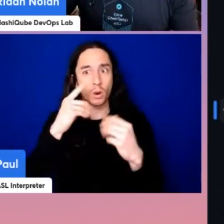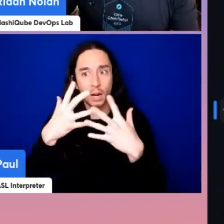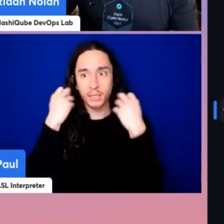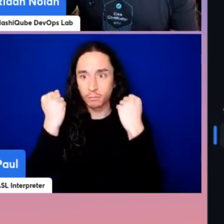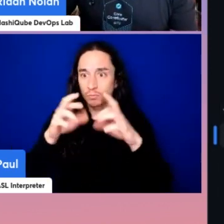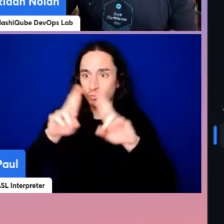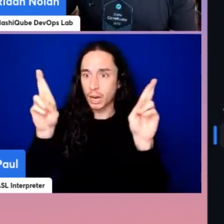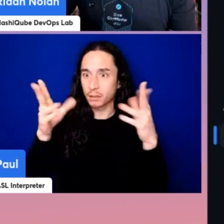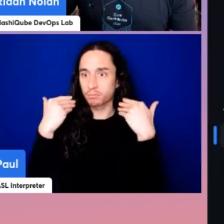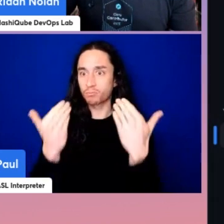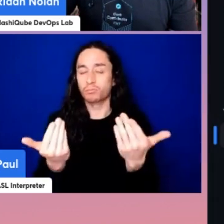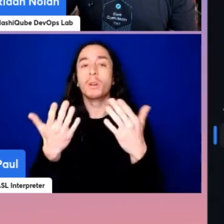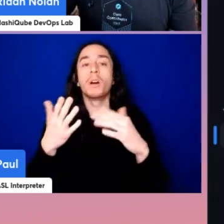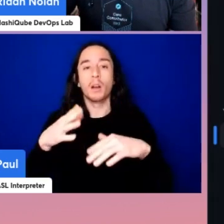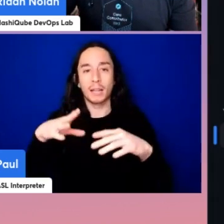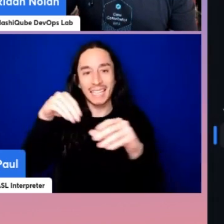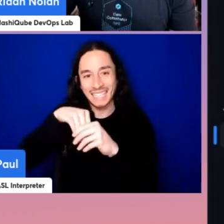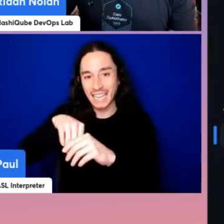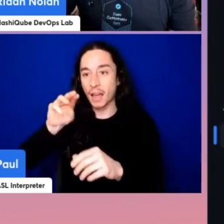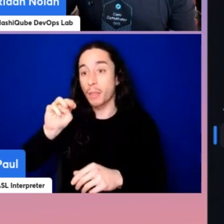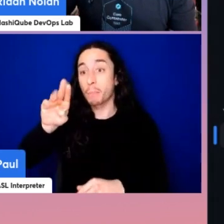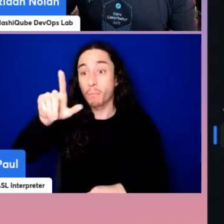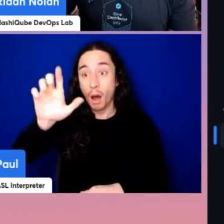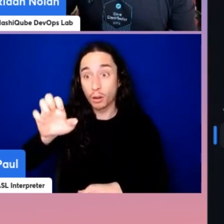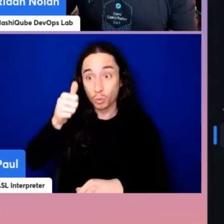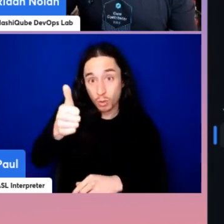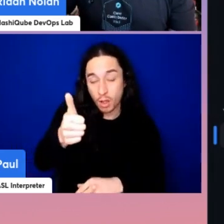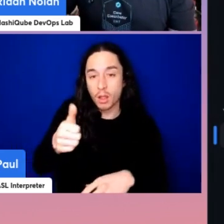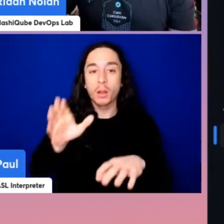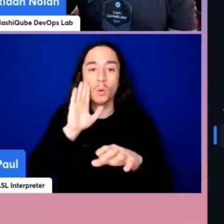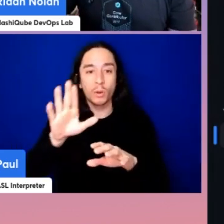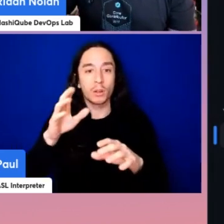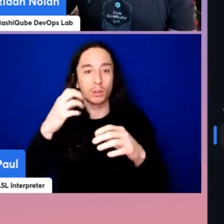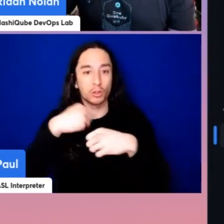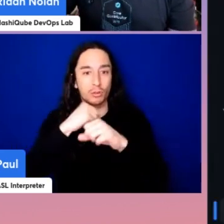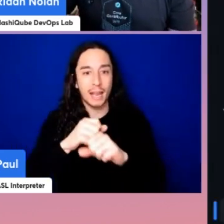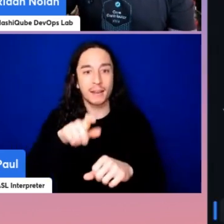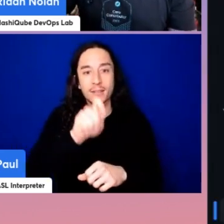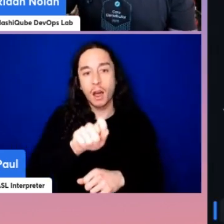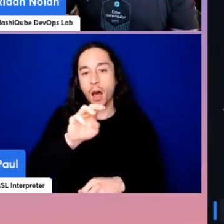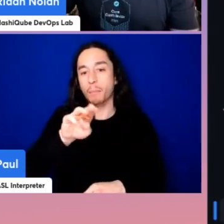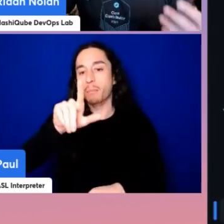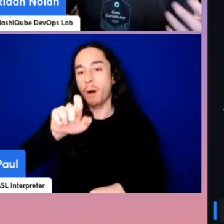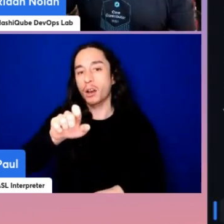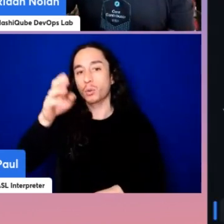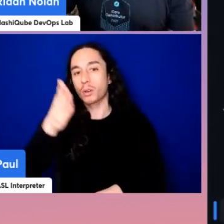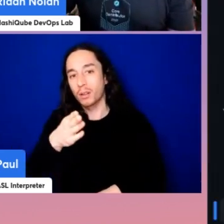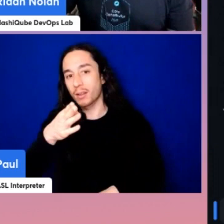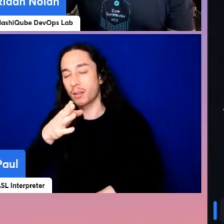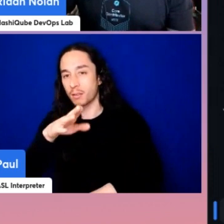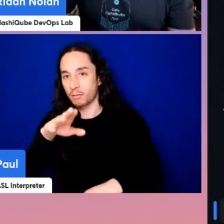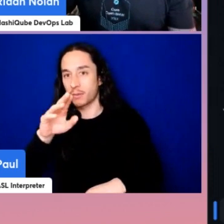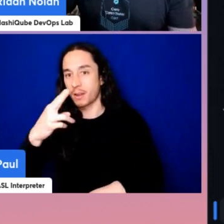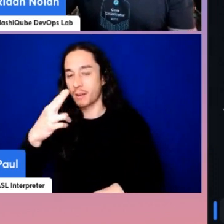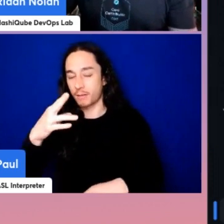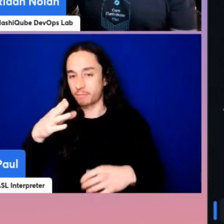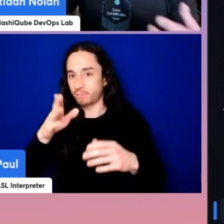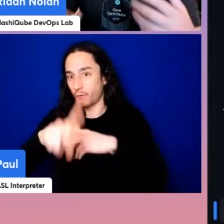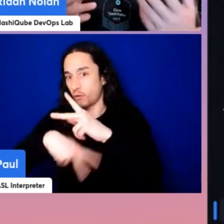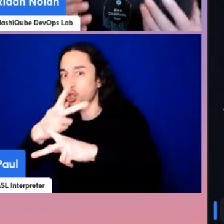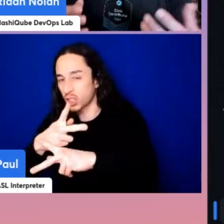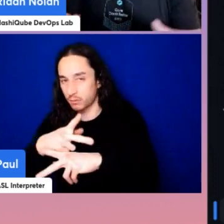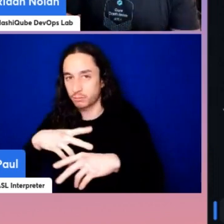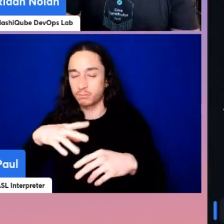inside of your module, we create a .module-version file. And the .module-version file